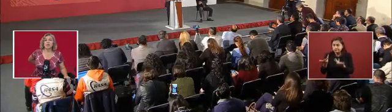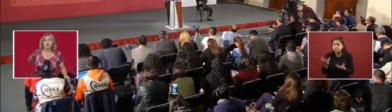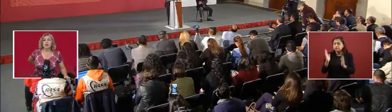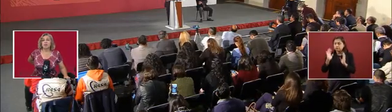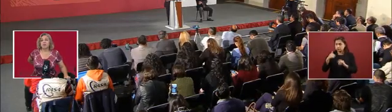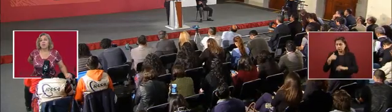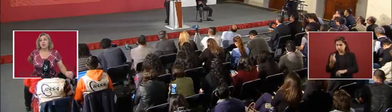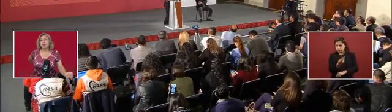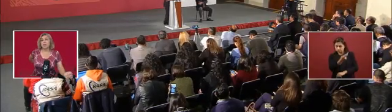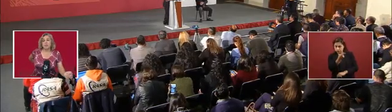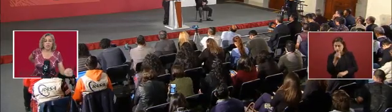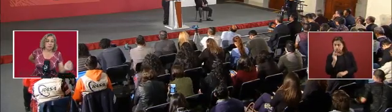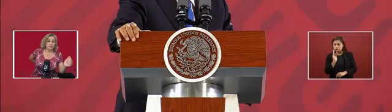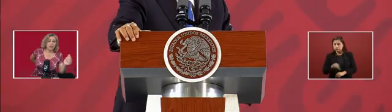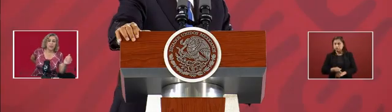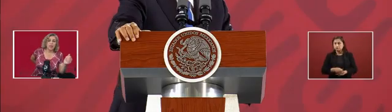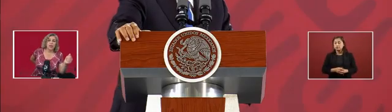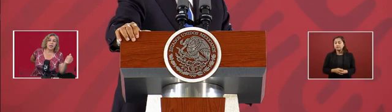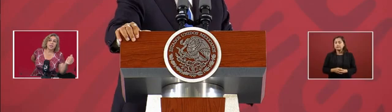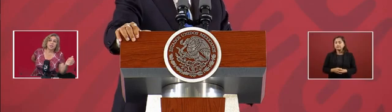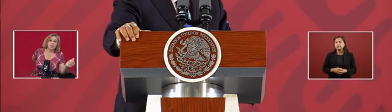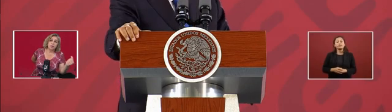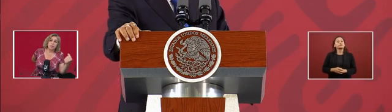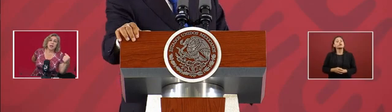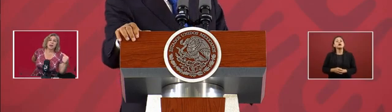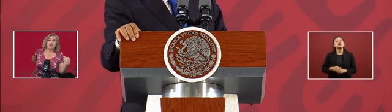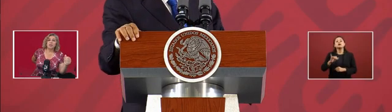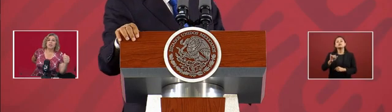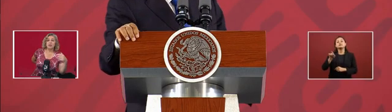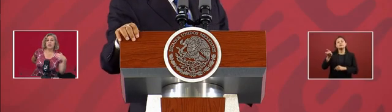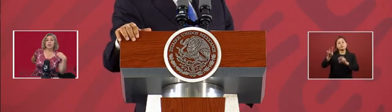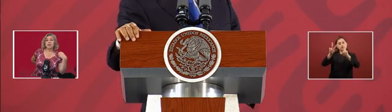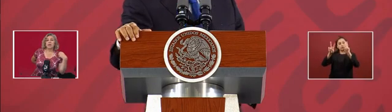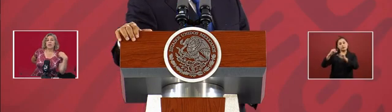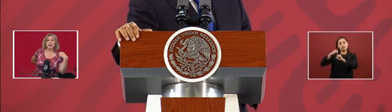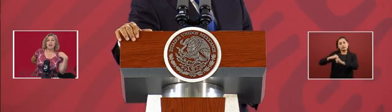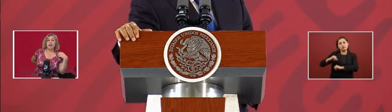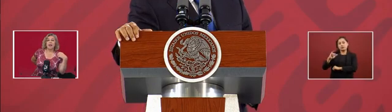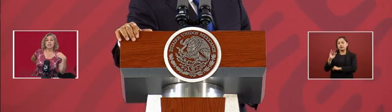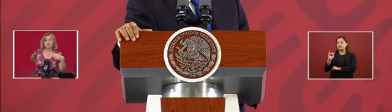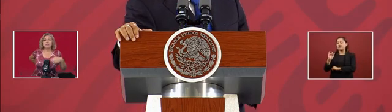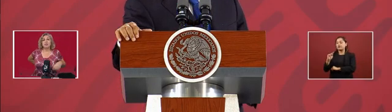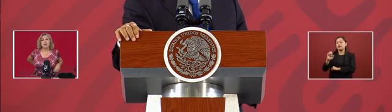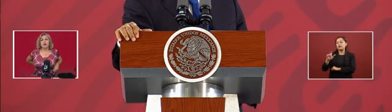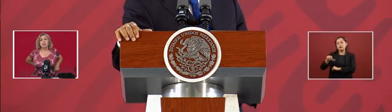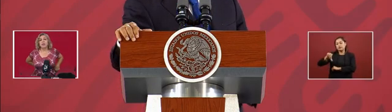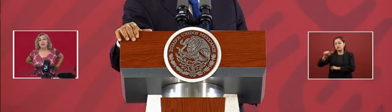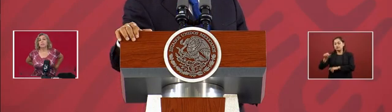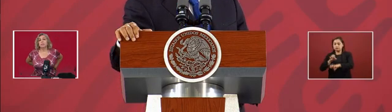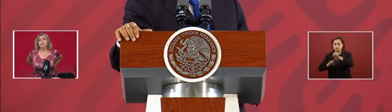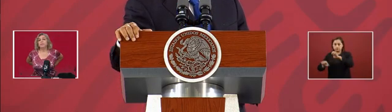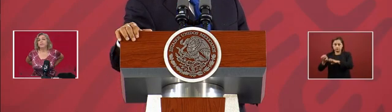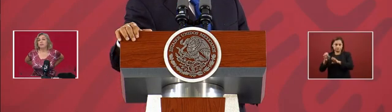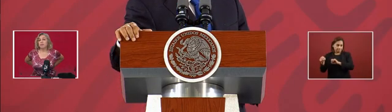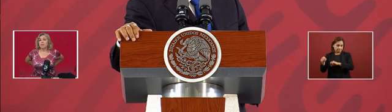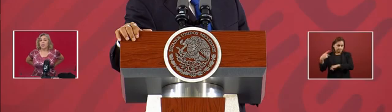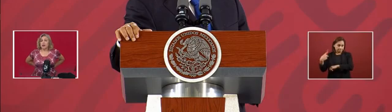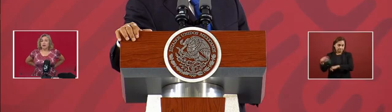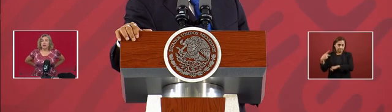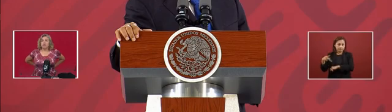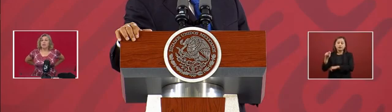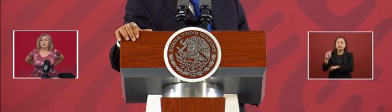la austeridad no es un austerity asunto is not administrativo, an es un administrative asunto de matter. principios. It's a matter of principles. Nada